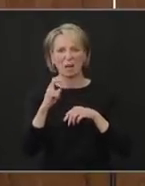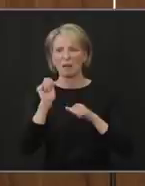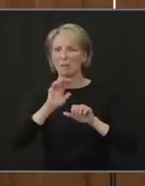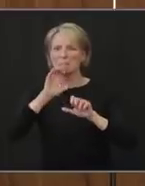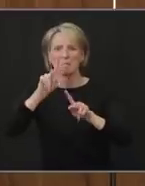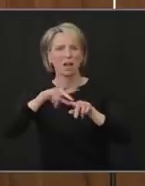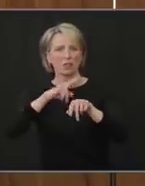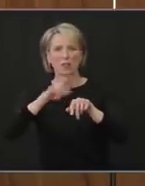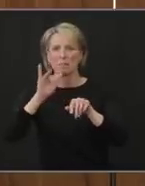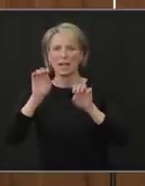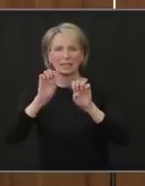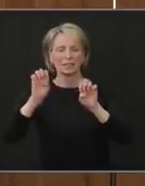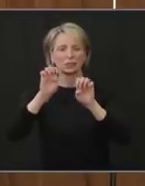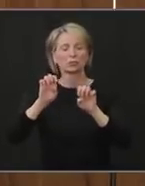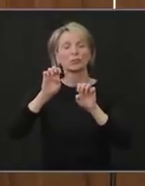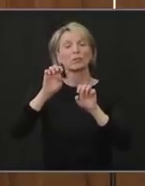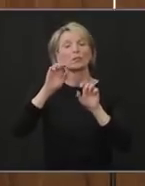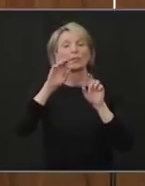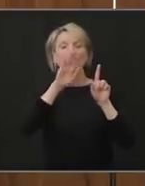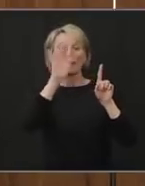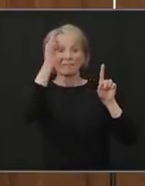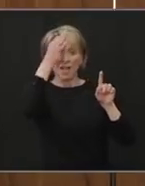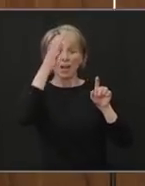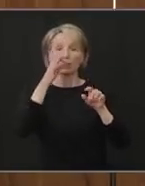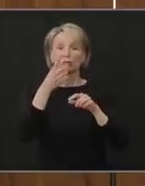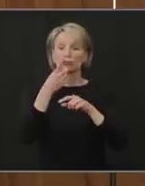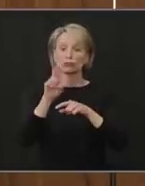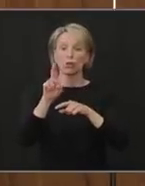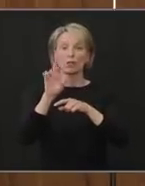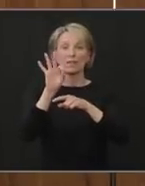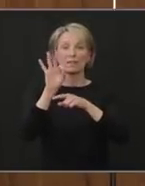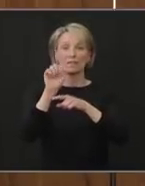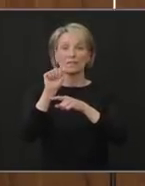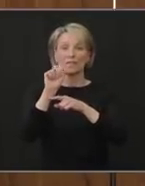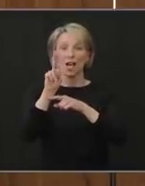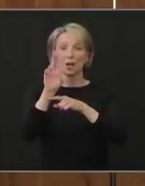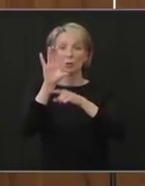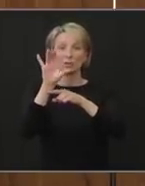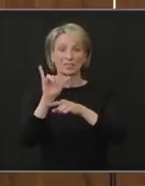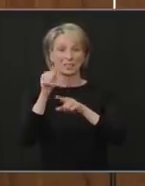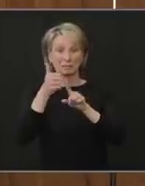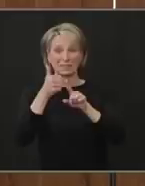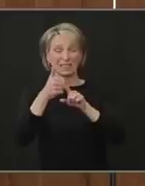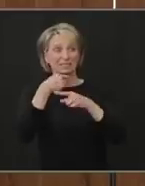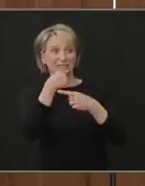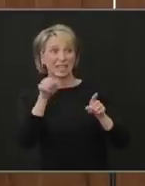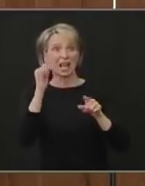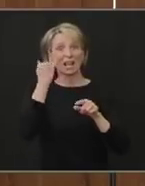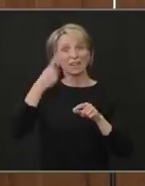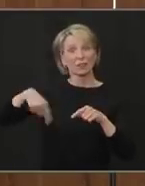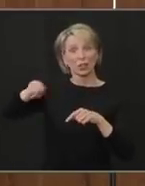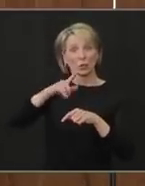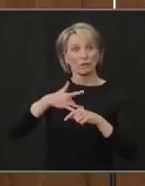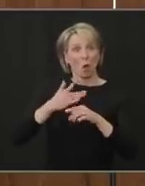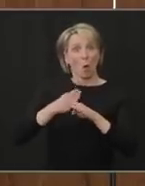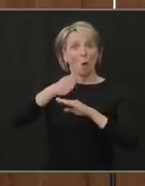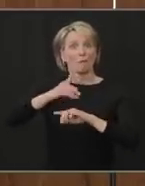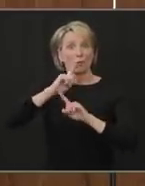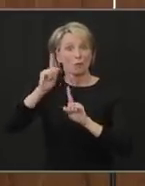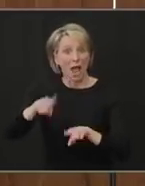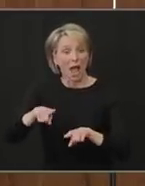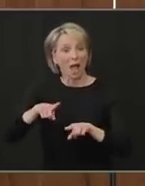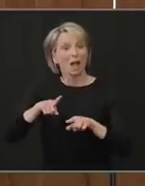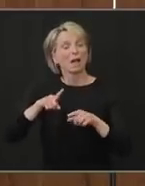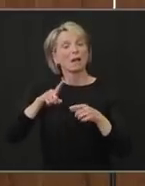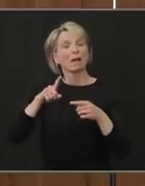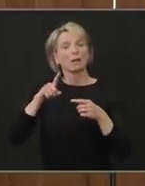Dr. Fauci says, if you think you're overreacting, you're doing the right thing. So and plus which,